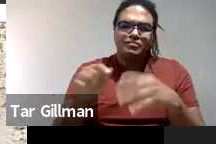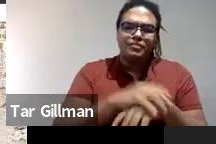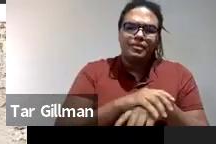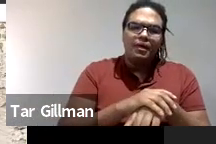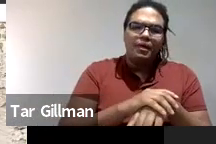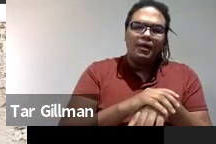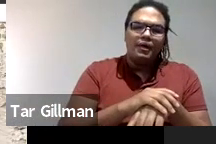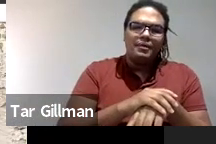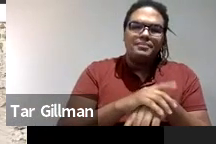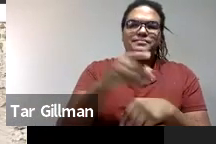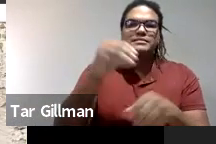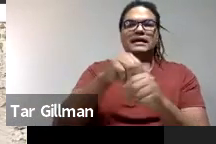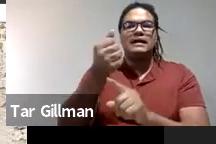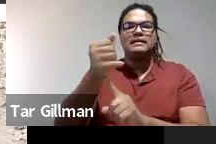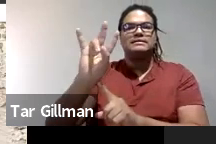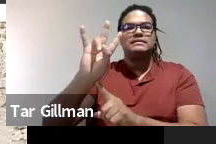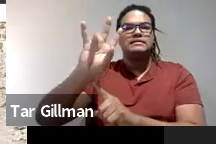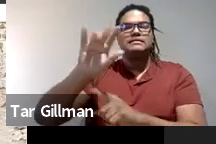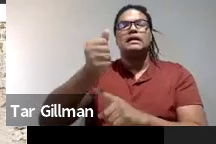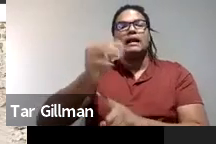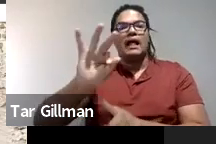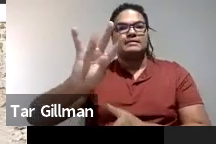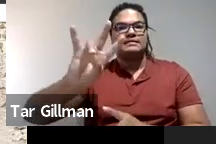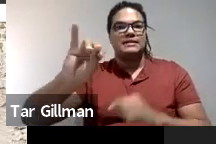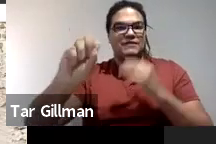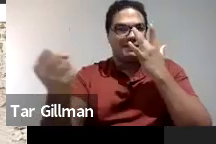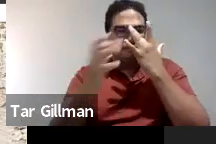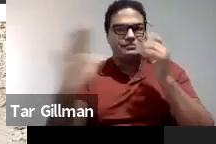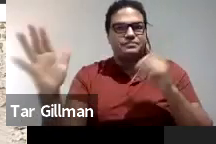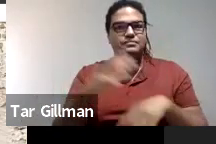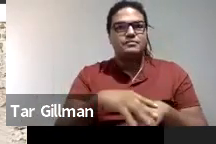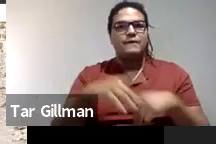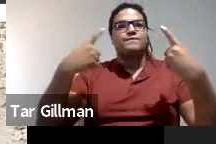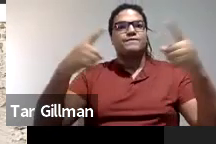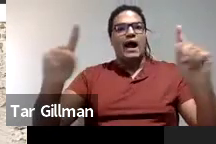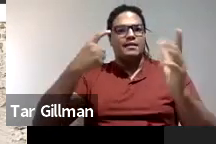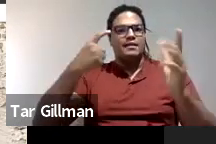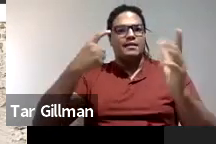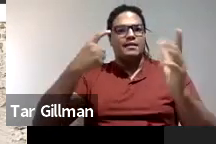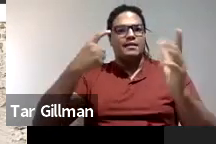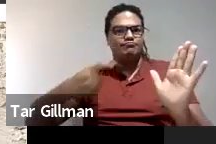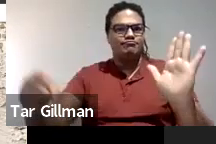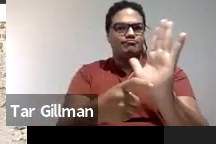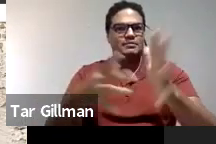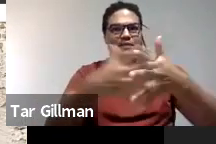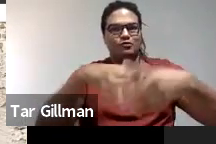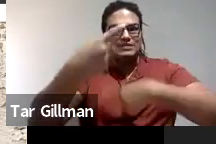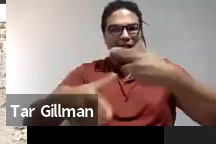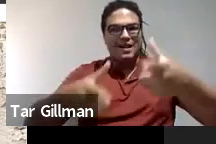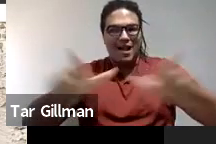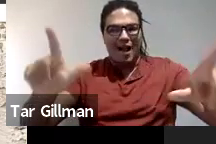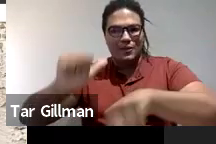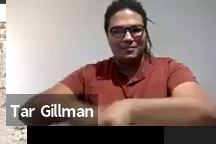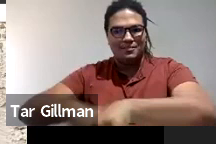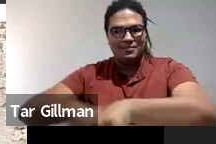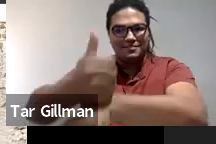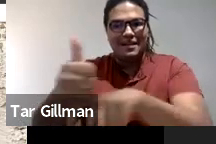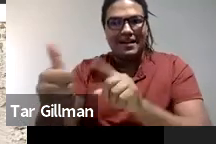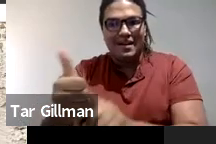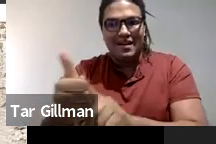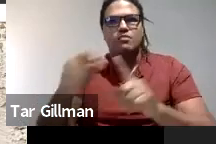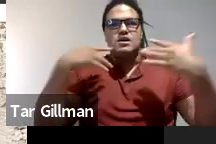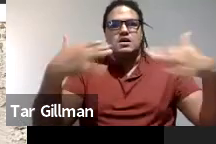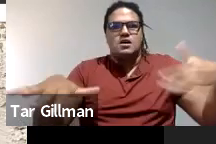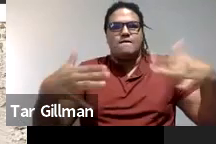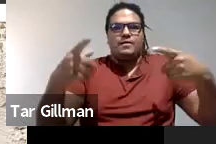history. We had to deal with a lot of frustrations, and we had to fight a lot of battles. Then in the 1970s, American